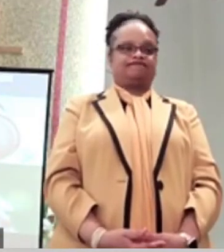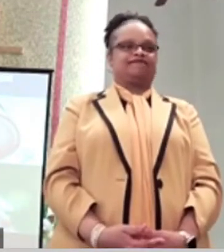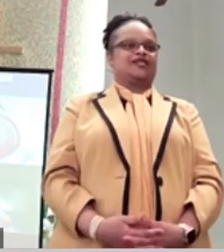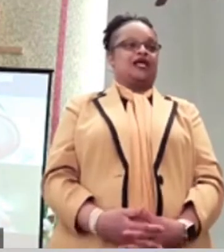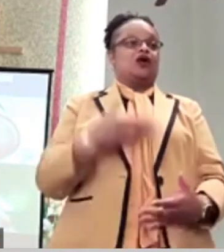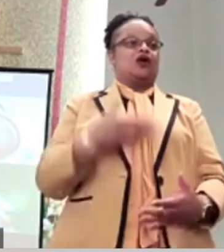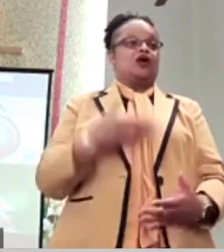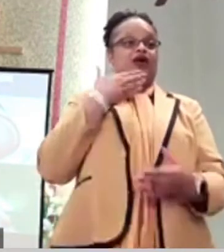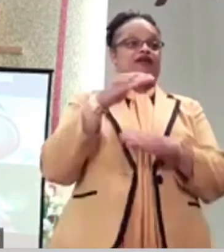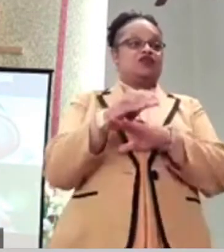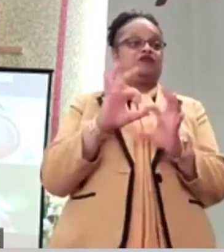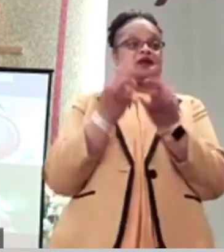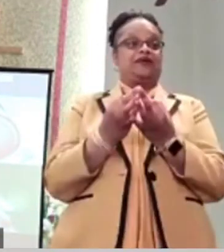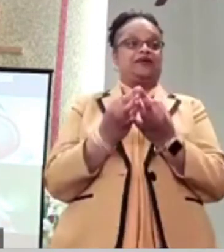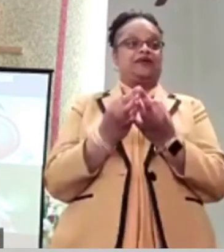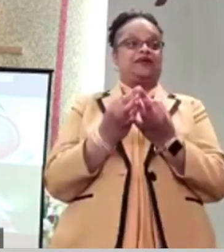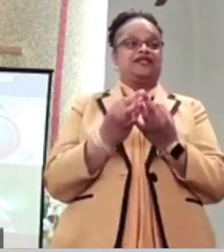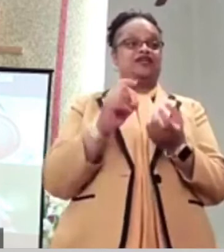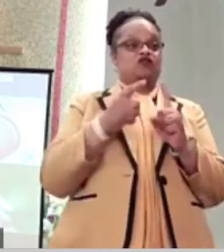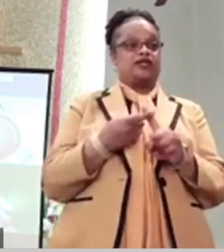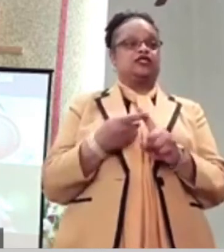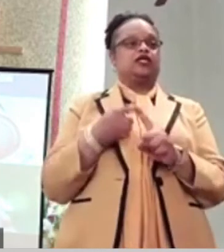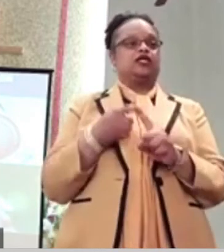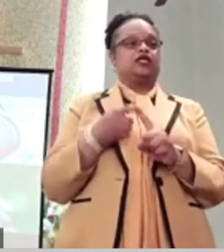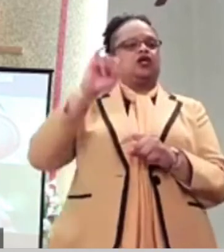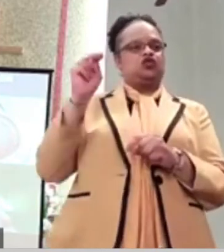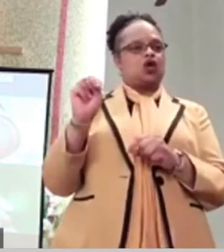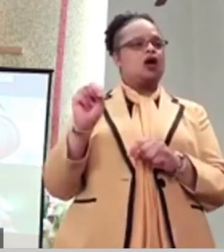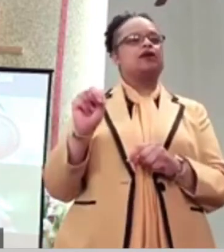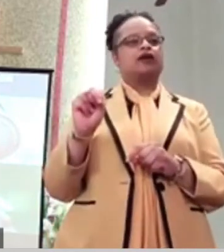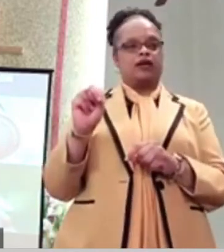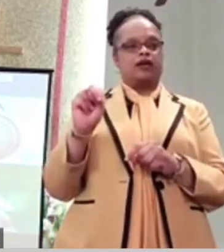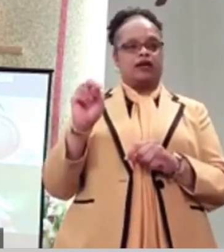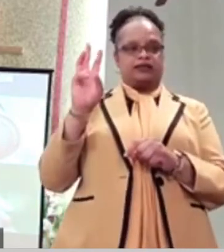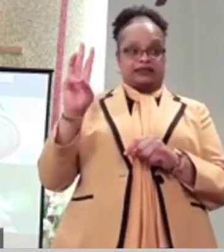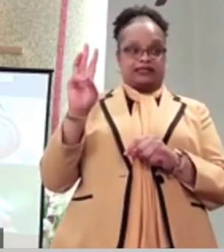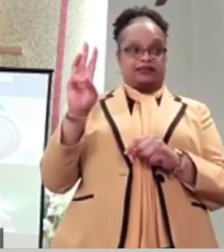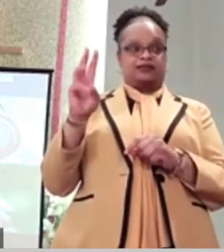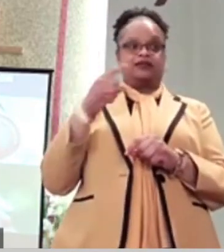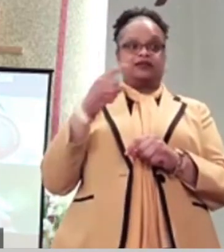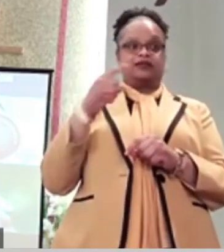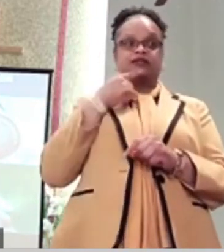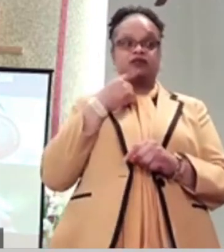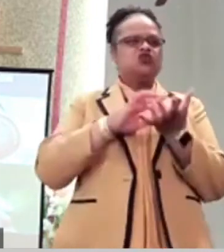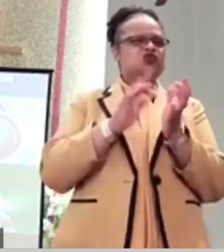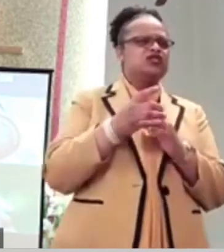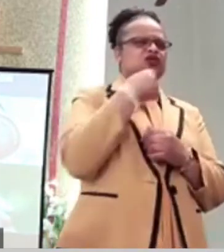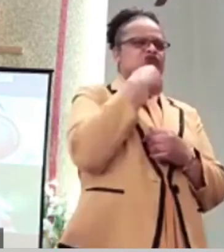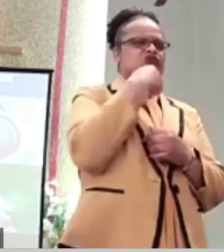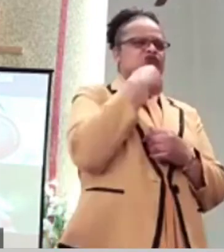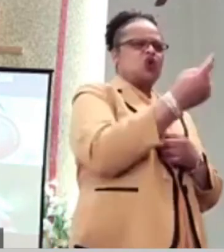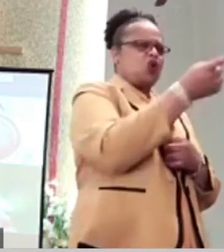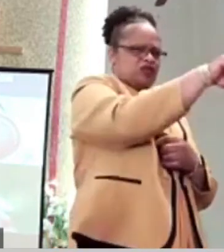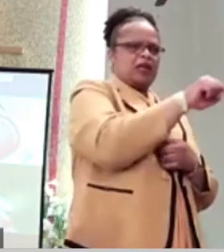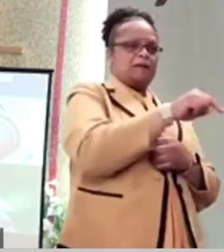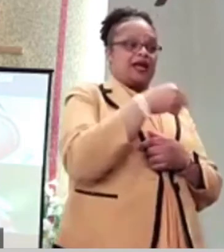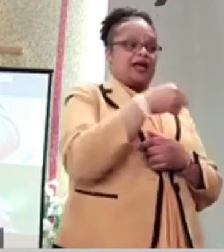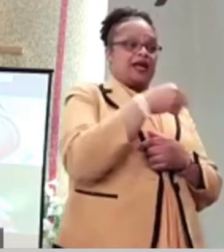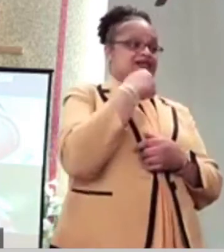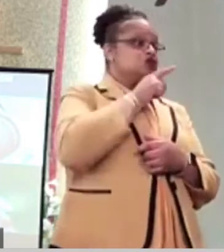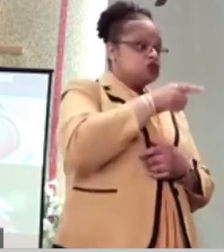Okay, good afternoon, family and friends. John chapter 6 reads, Jesus said to them, I tell you